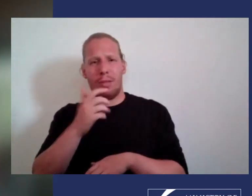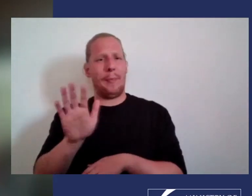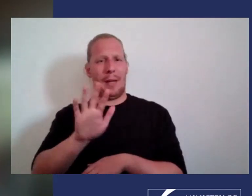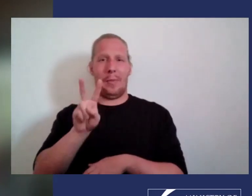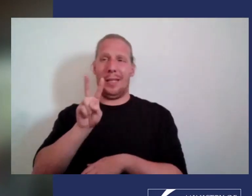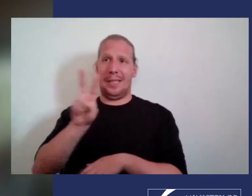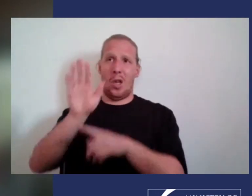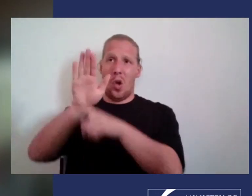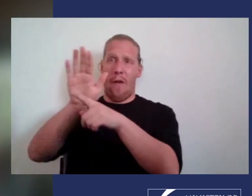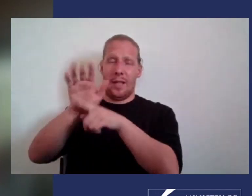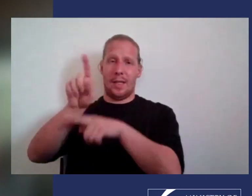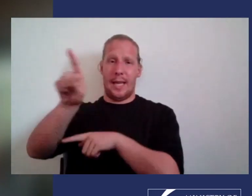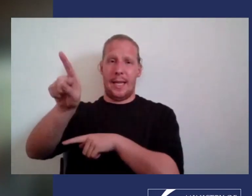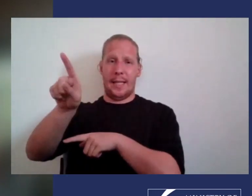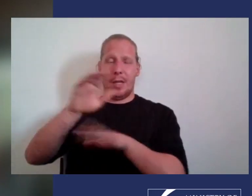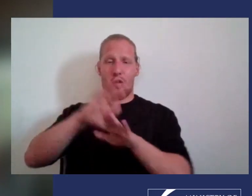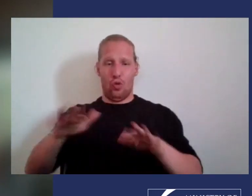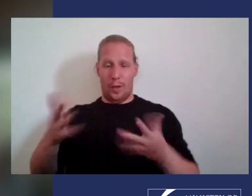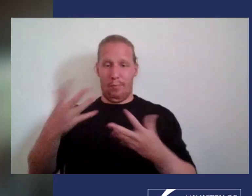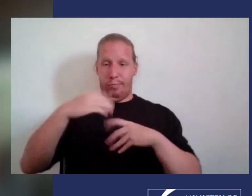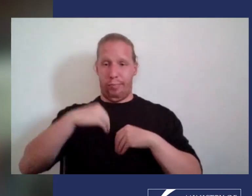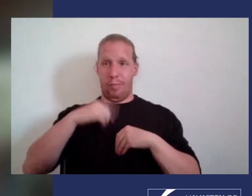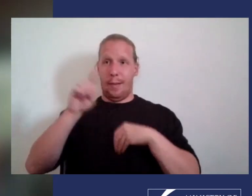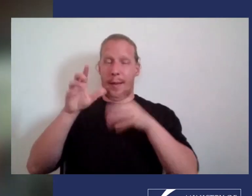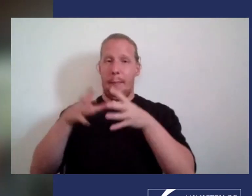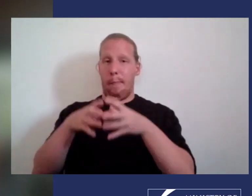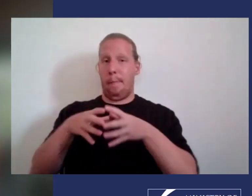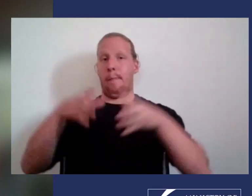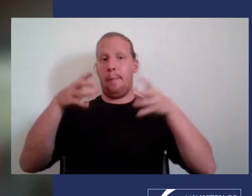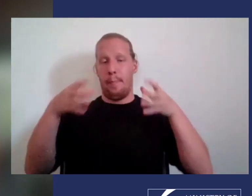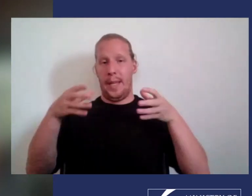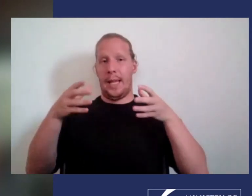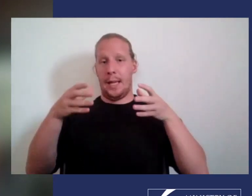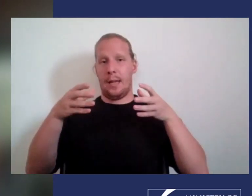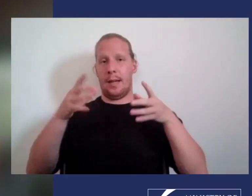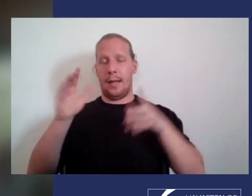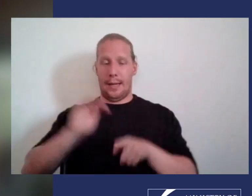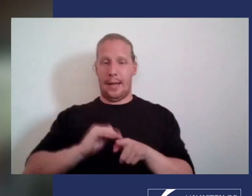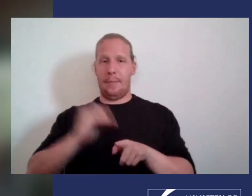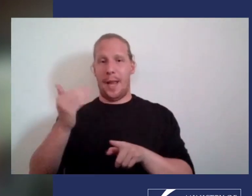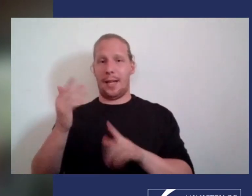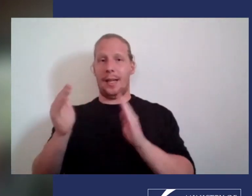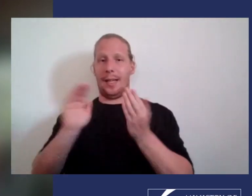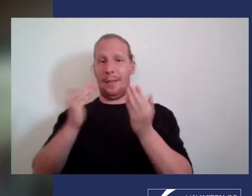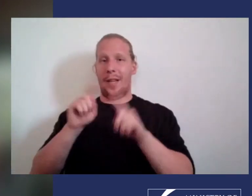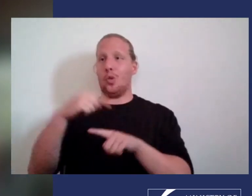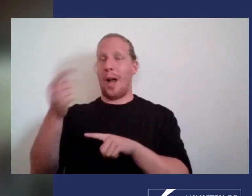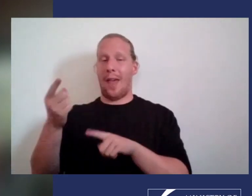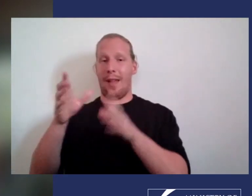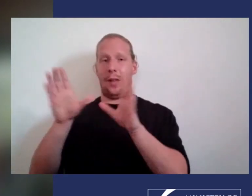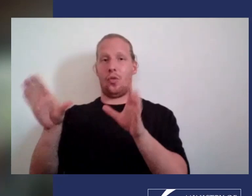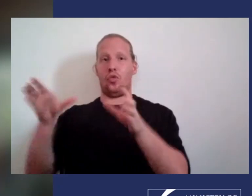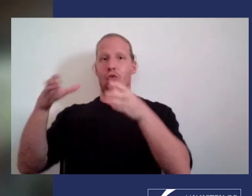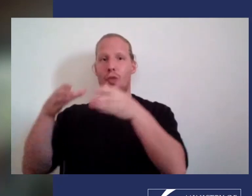are making up a bigger proportion of people who end up in hospital with the Omicron variant, and it seems to be an upper